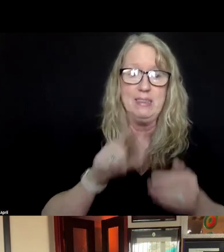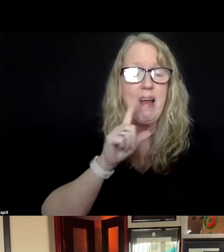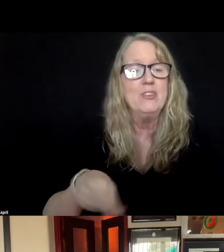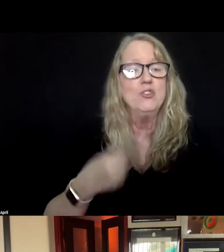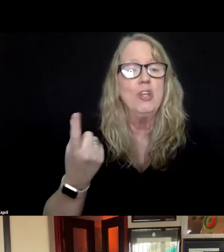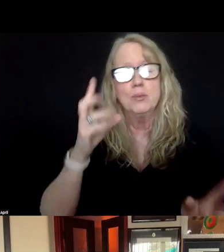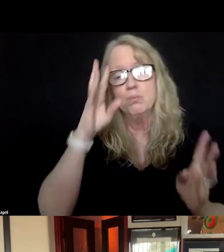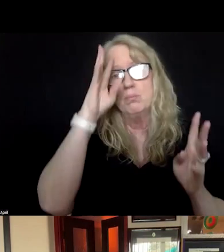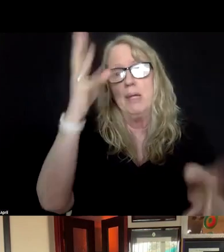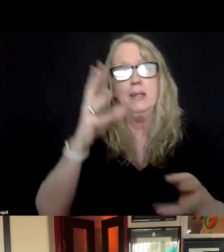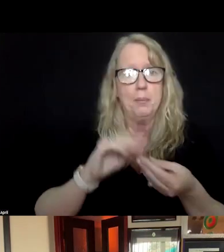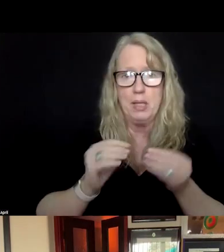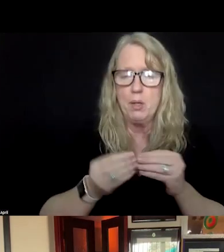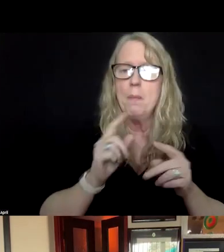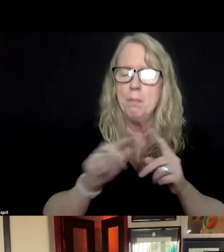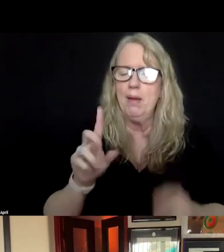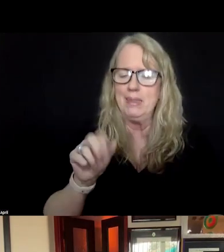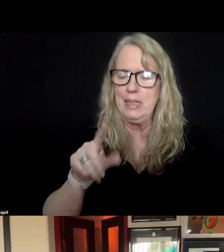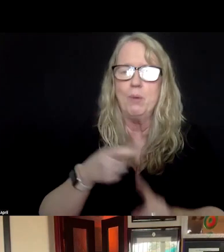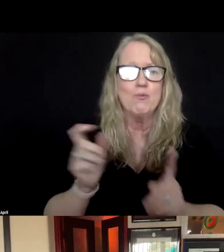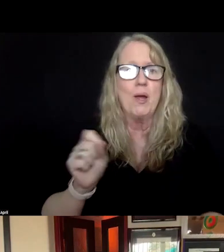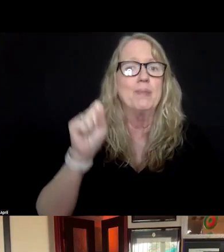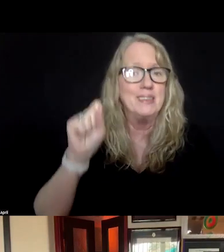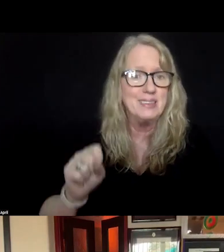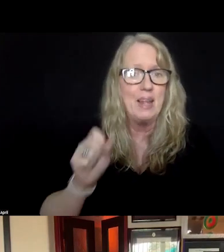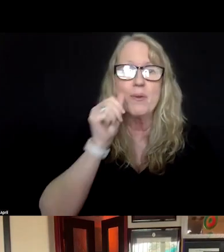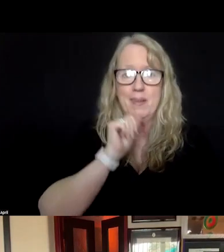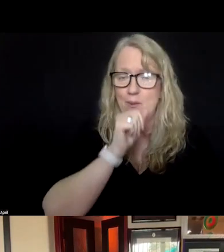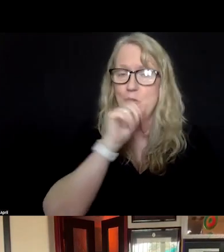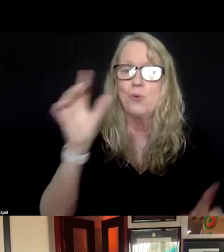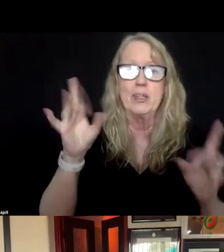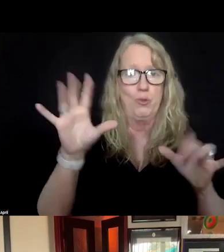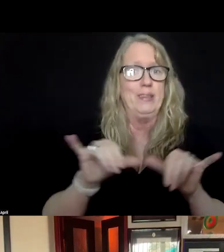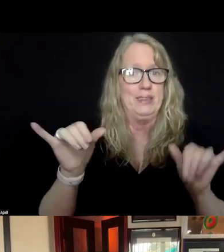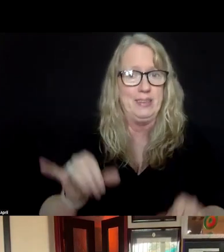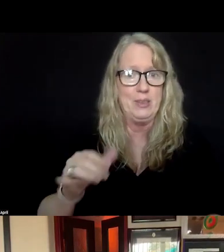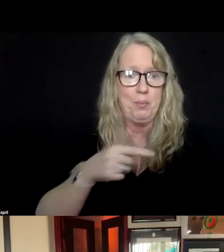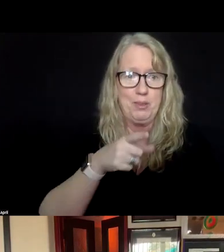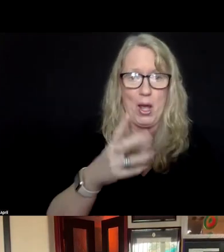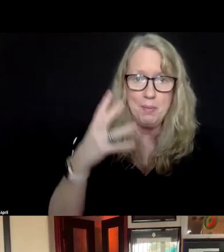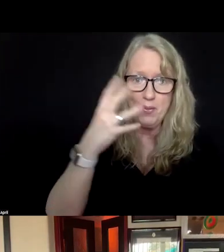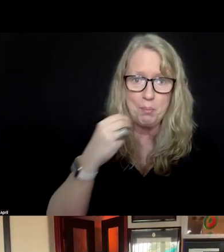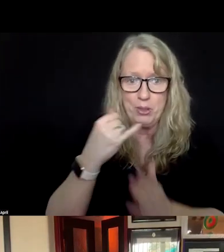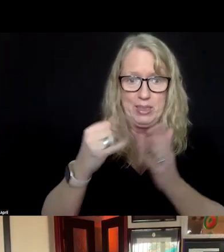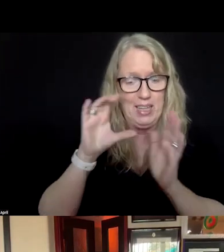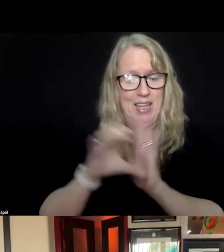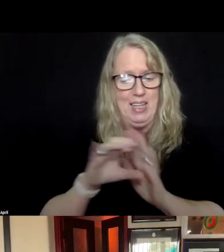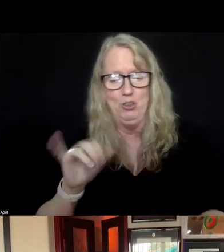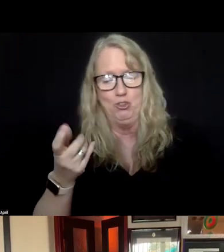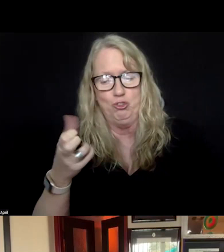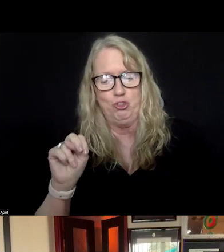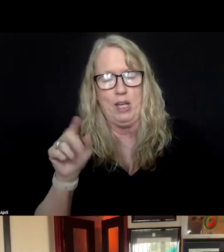up numbers, it's based on data from the Southern Arizona crisis system. So, I made all the pretty graphics, and Johnny, who is one